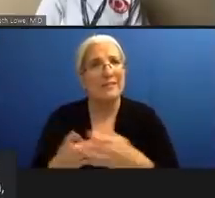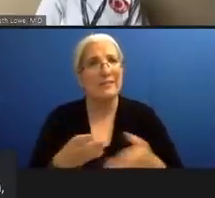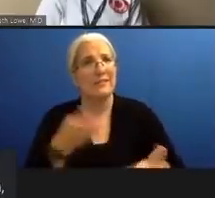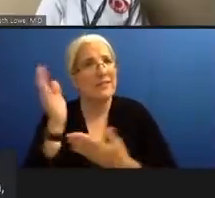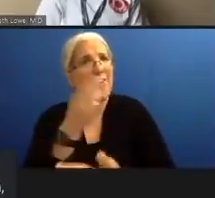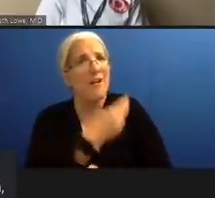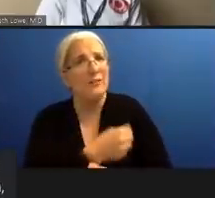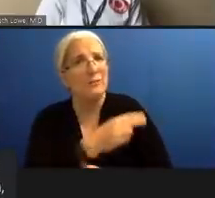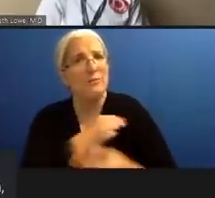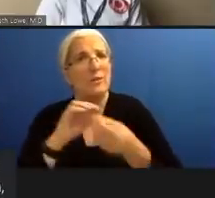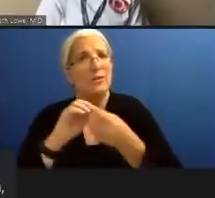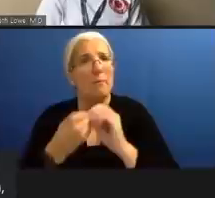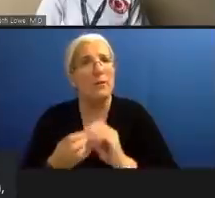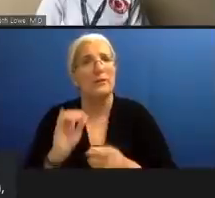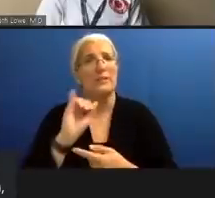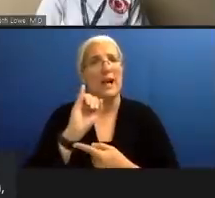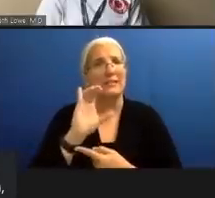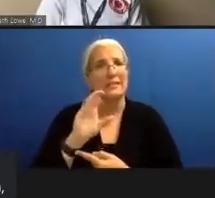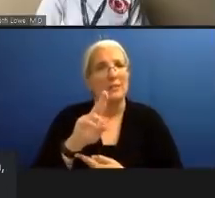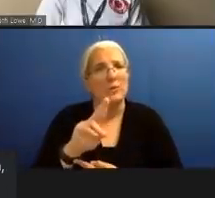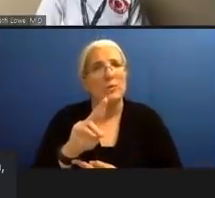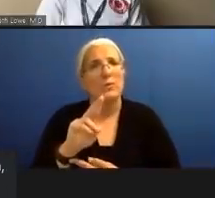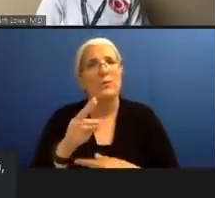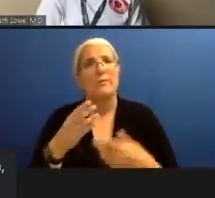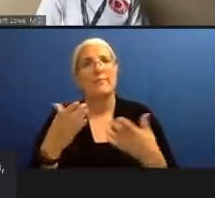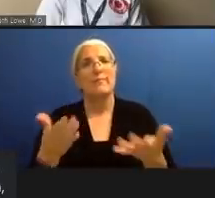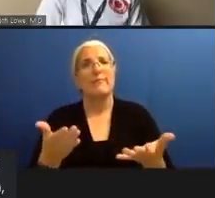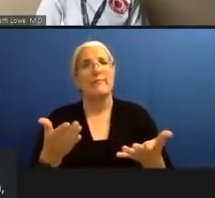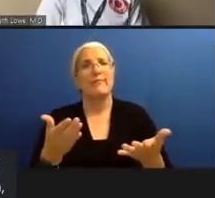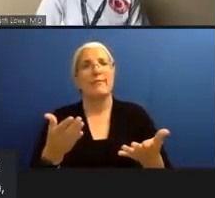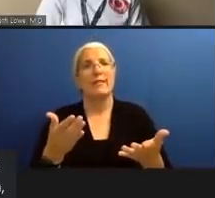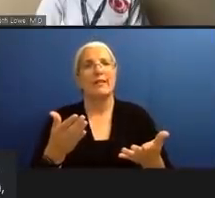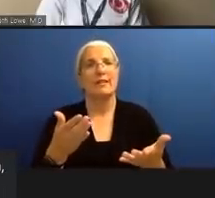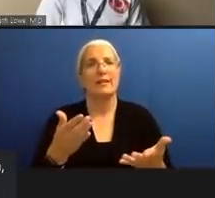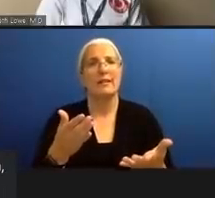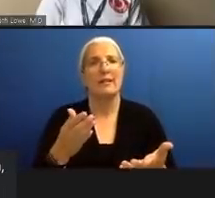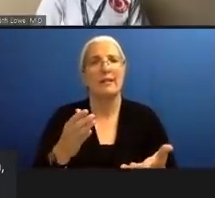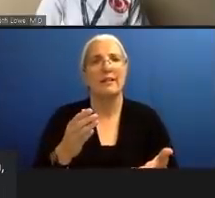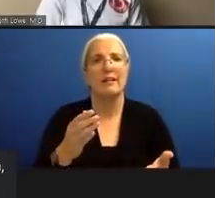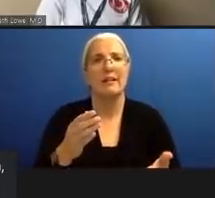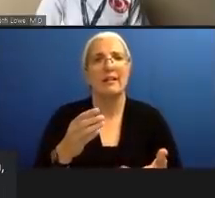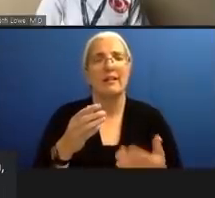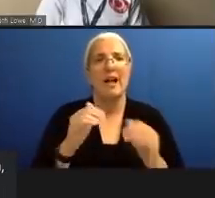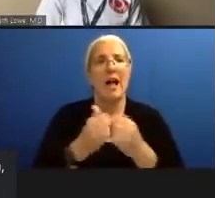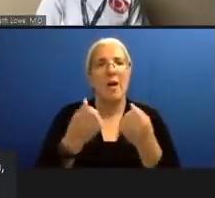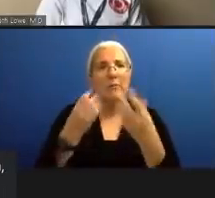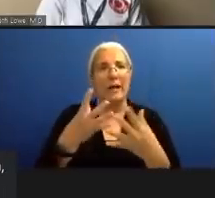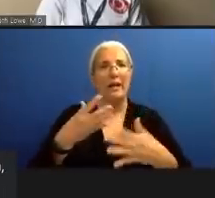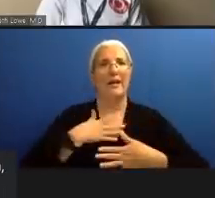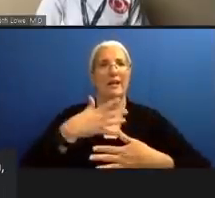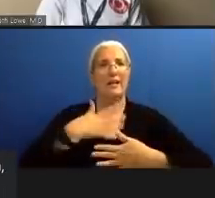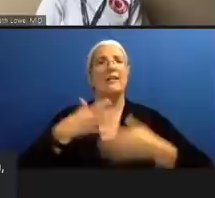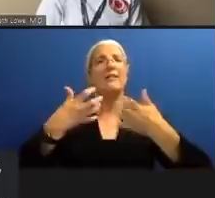and demographics subject to major identified variables for Marin County as it relates to hospitalizations?